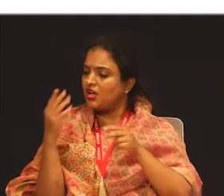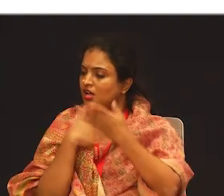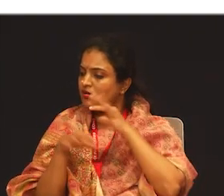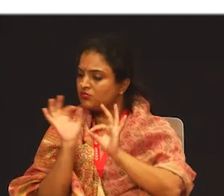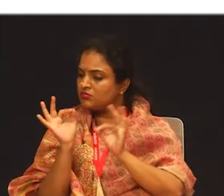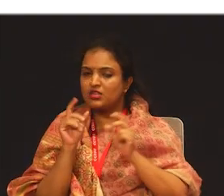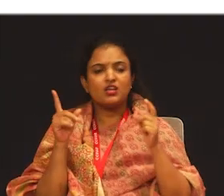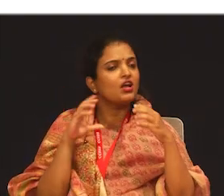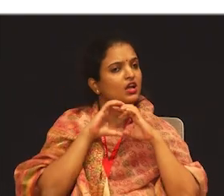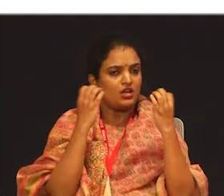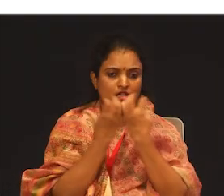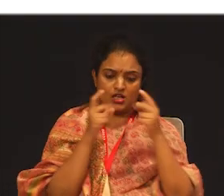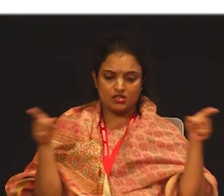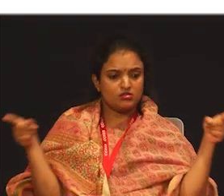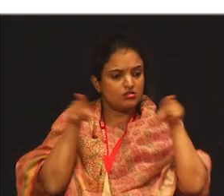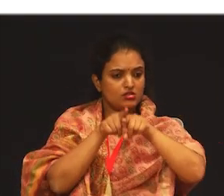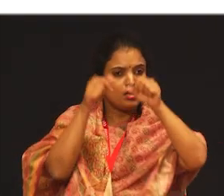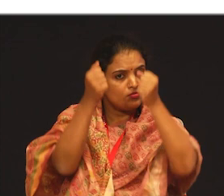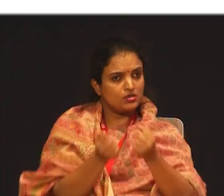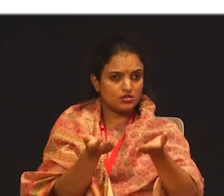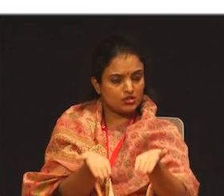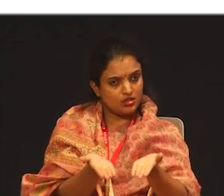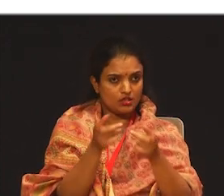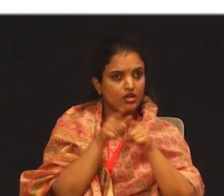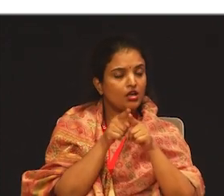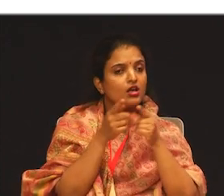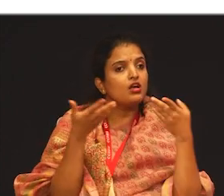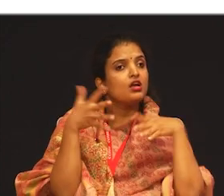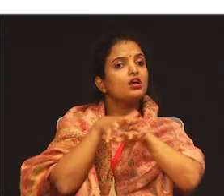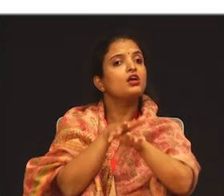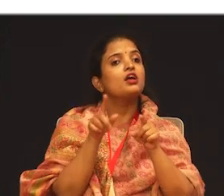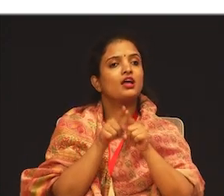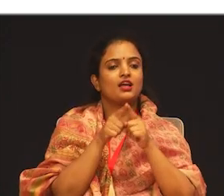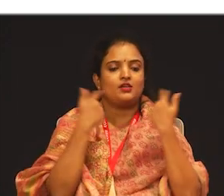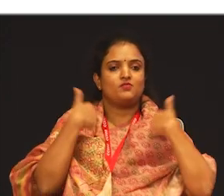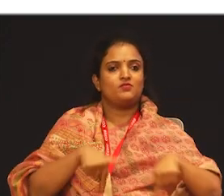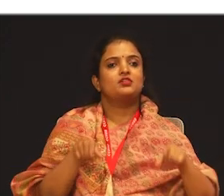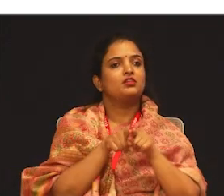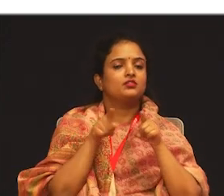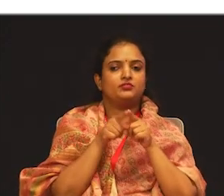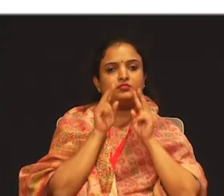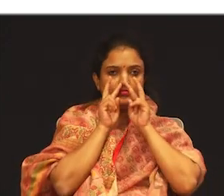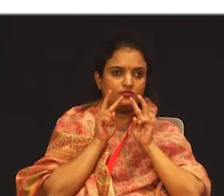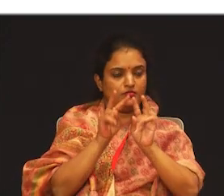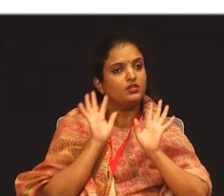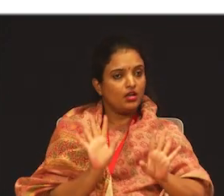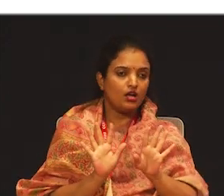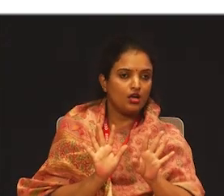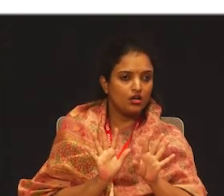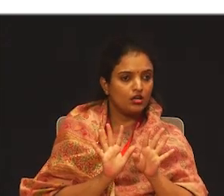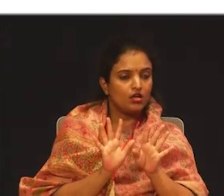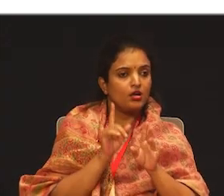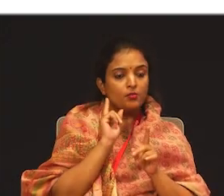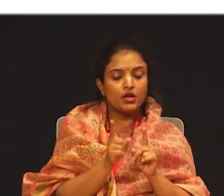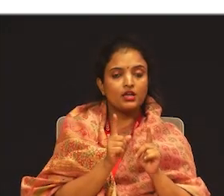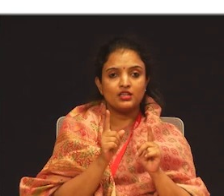disability in the same classroom. So inclusion only at the physical level, because we are